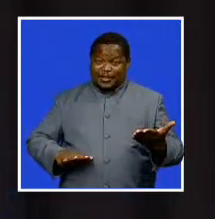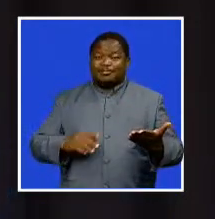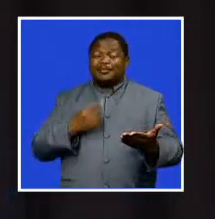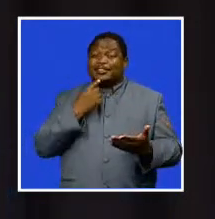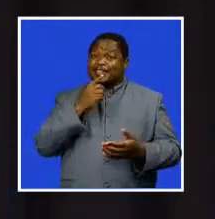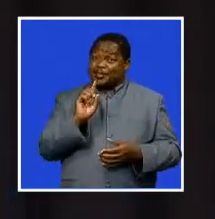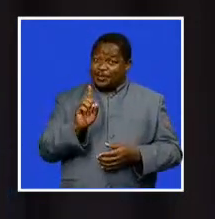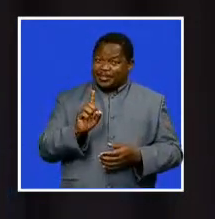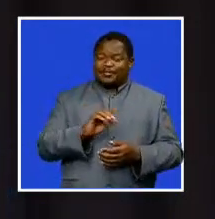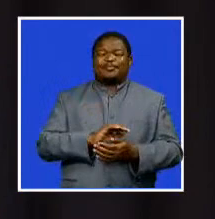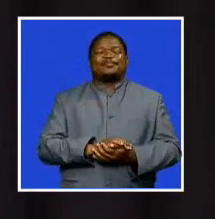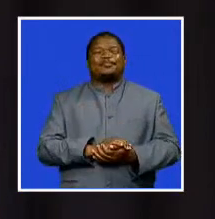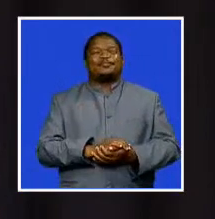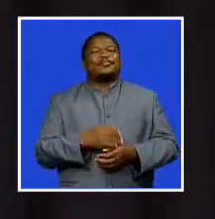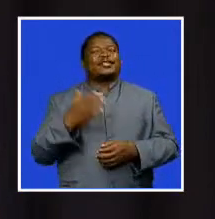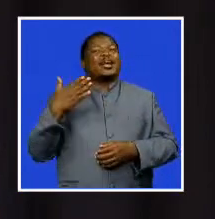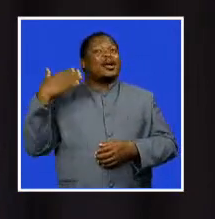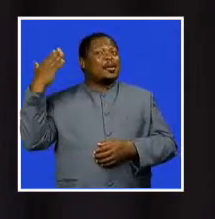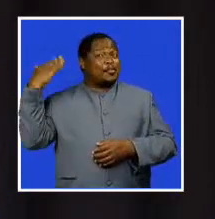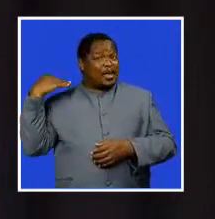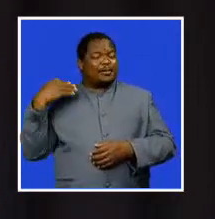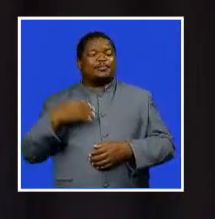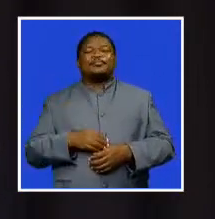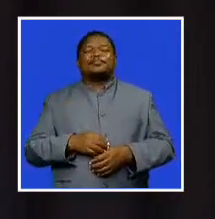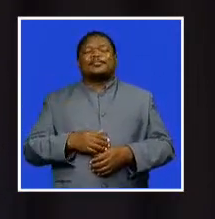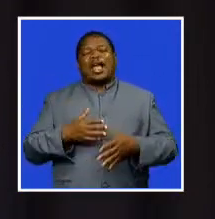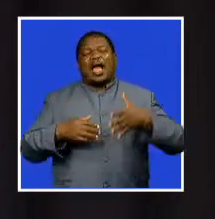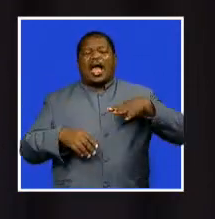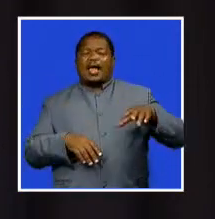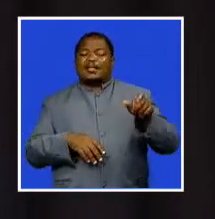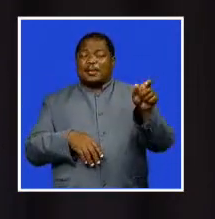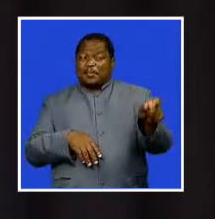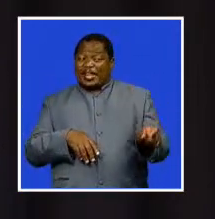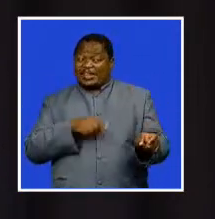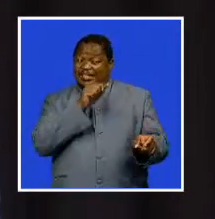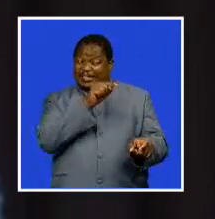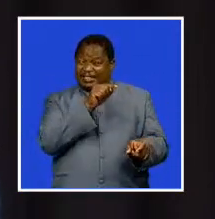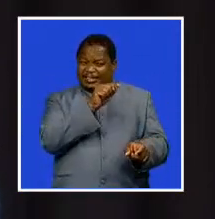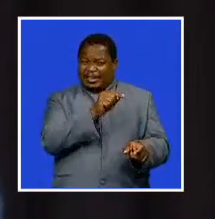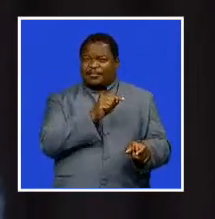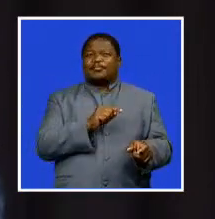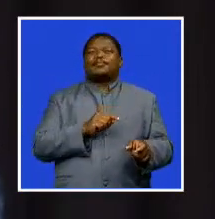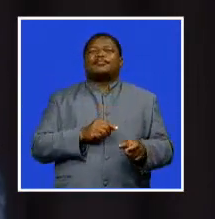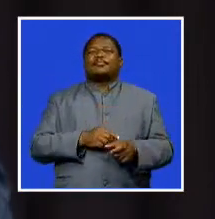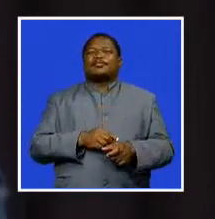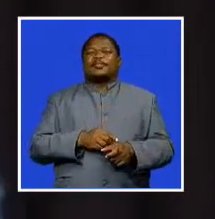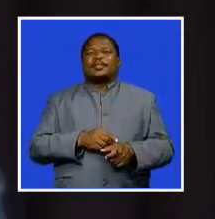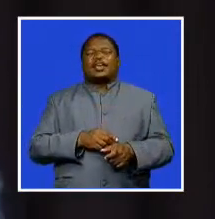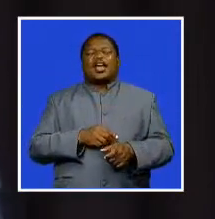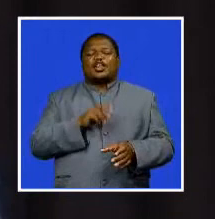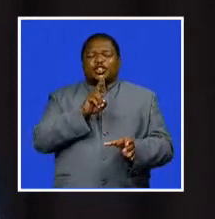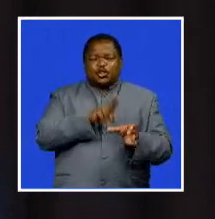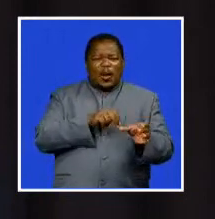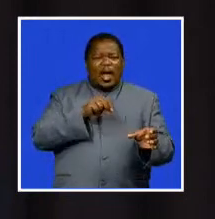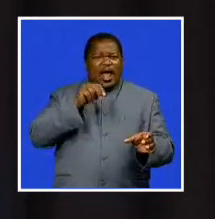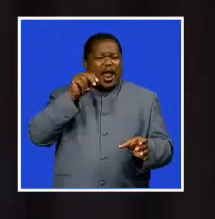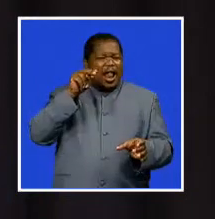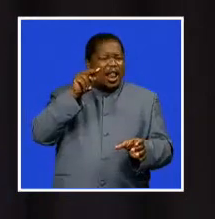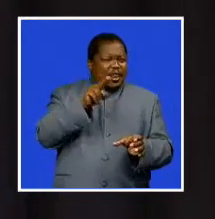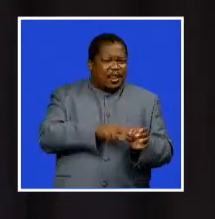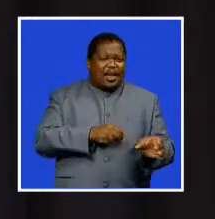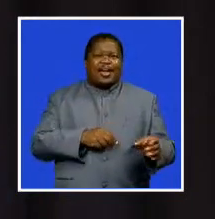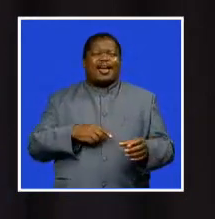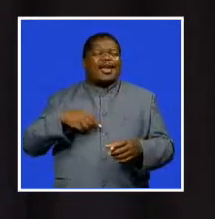inekunatha tshwala beke i-alcoholic ngalamafish. Nganye ilanga ke yasithatha sinqumo